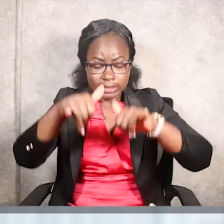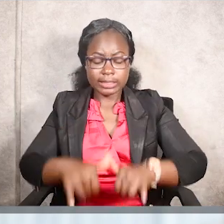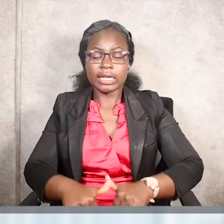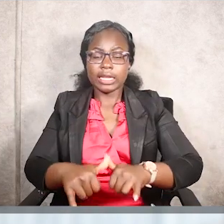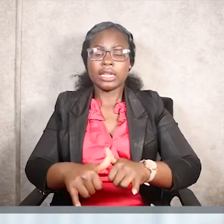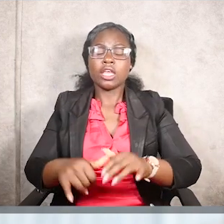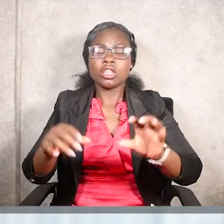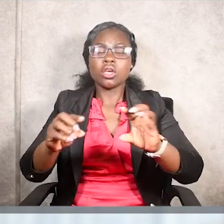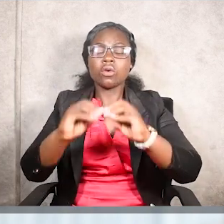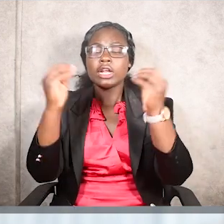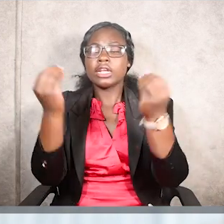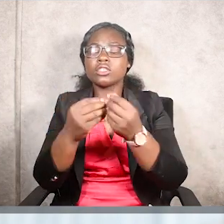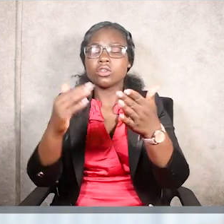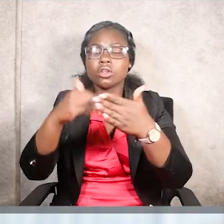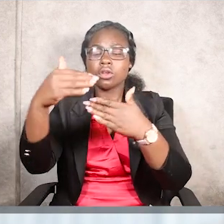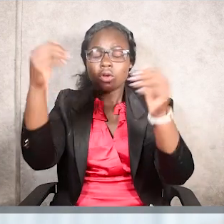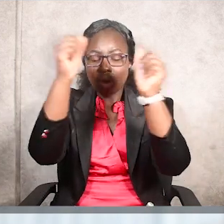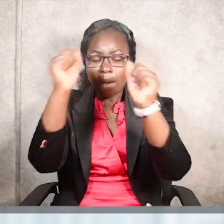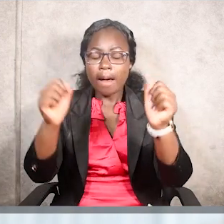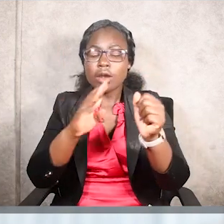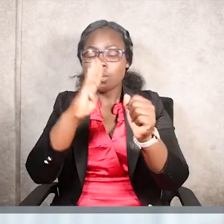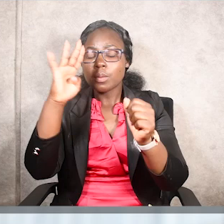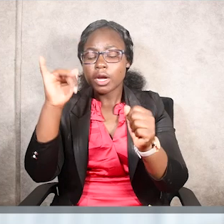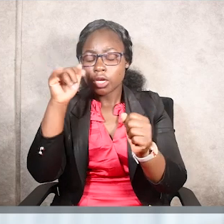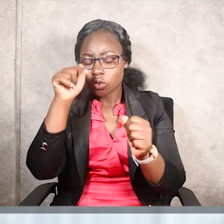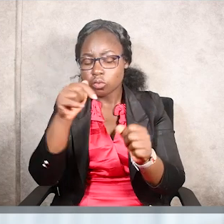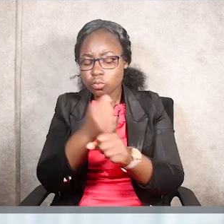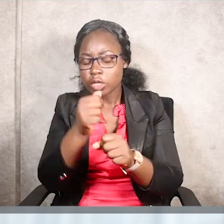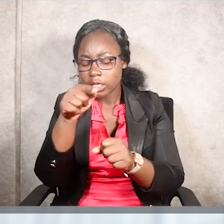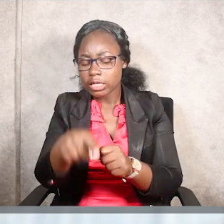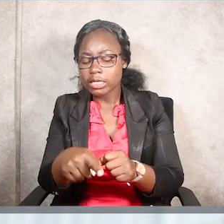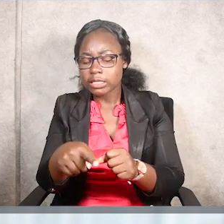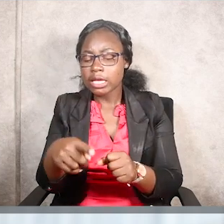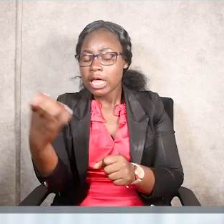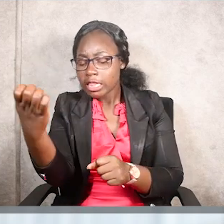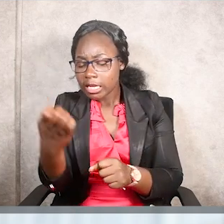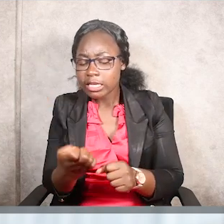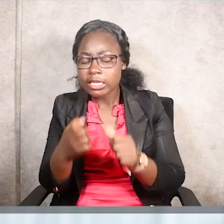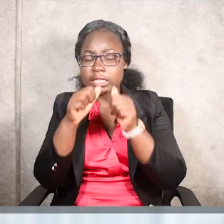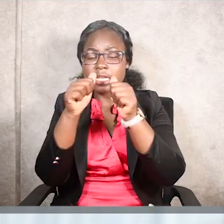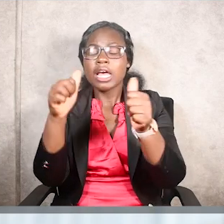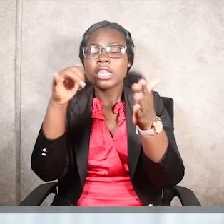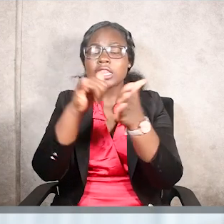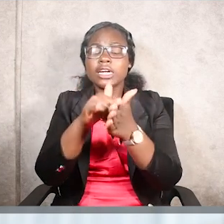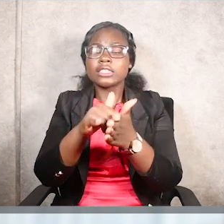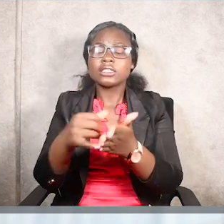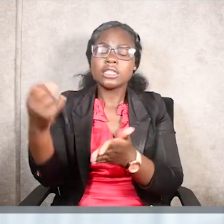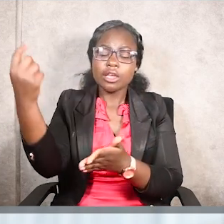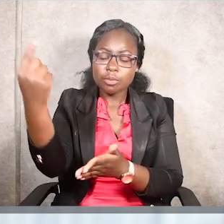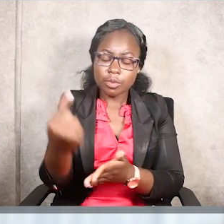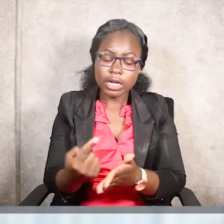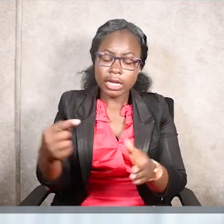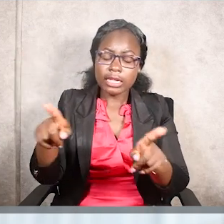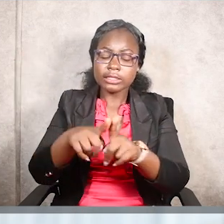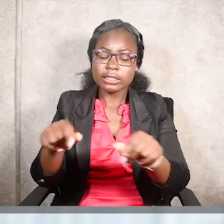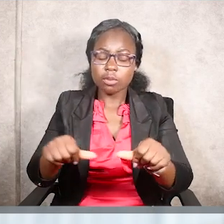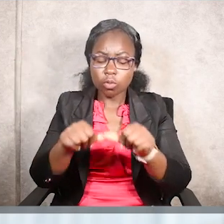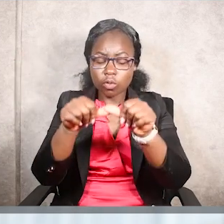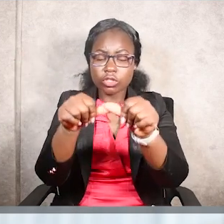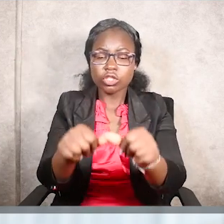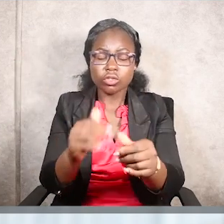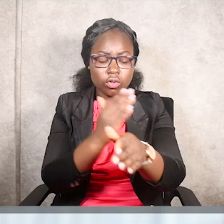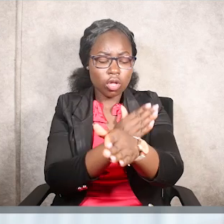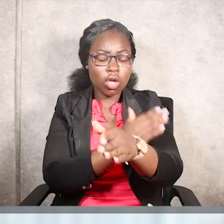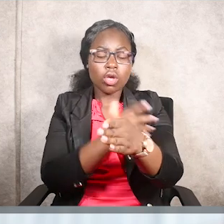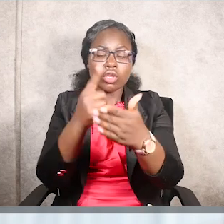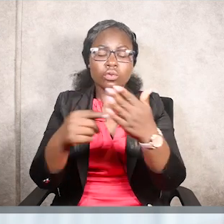in the next season. And by doing so, the gaps and the needs are addressed as they evolve, and this continuous improvement is